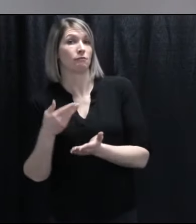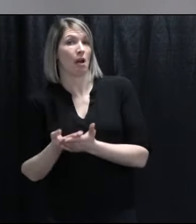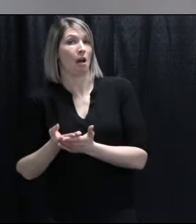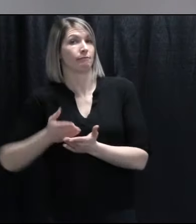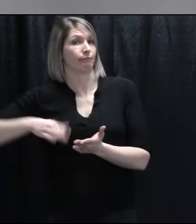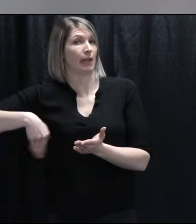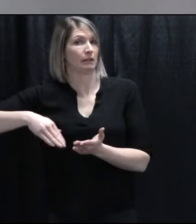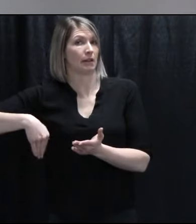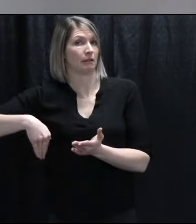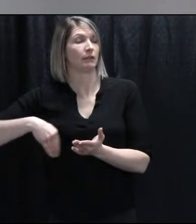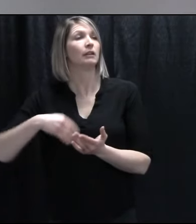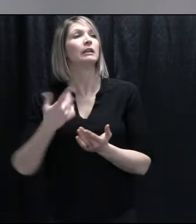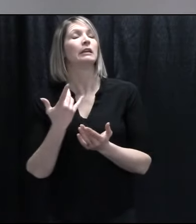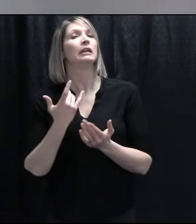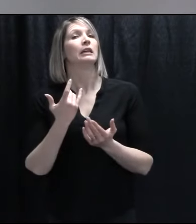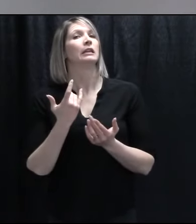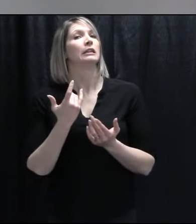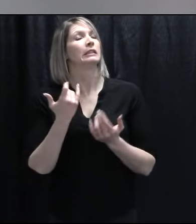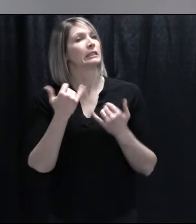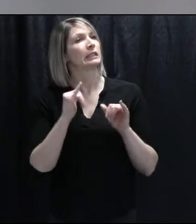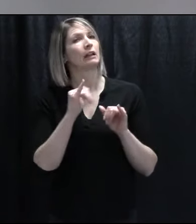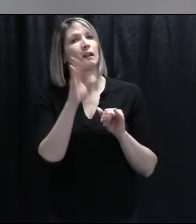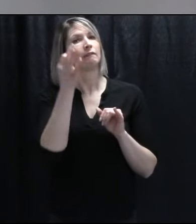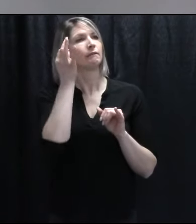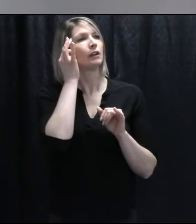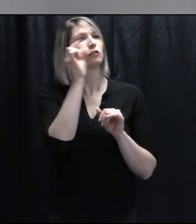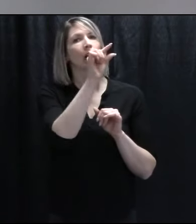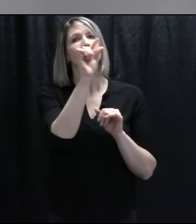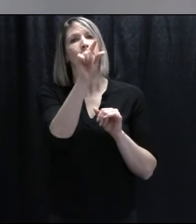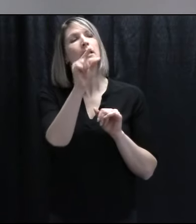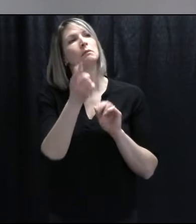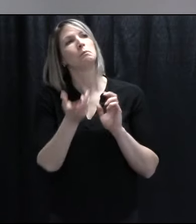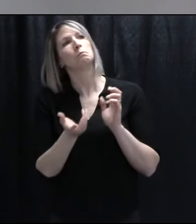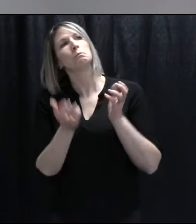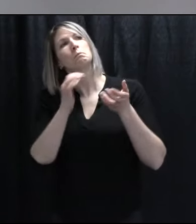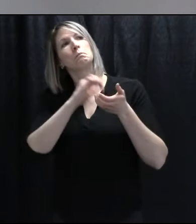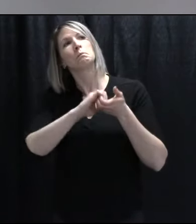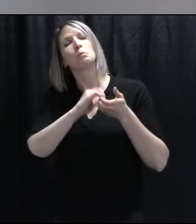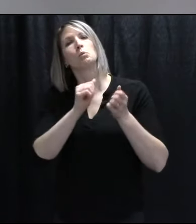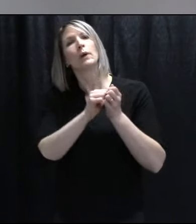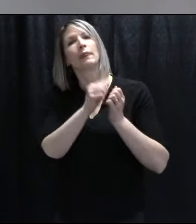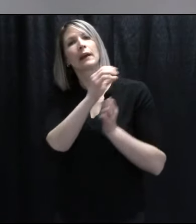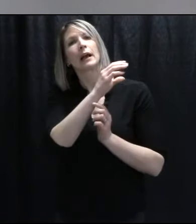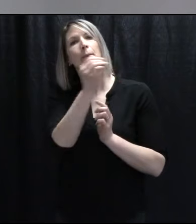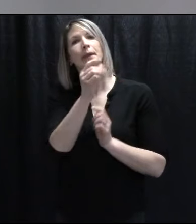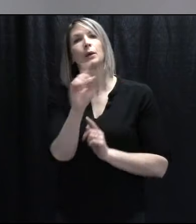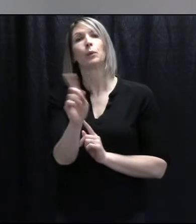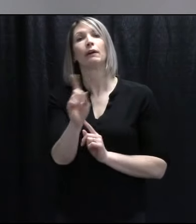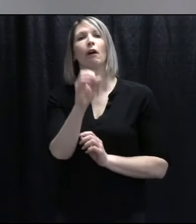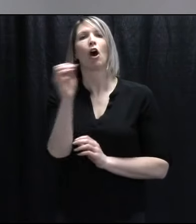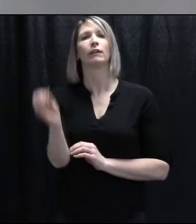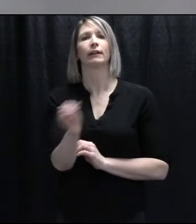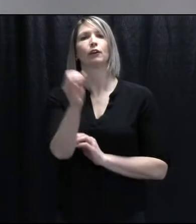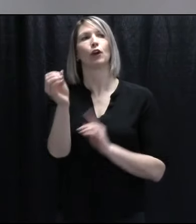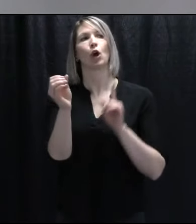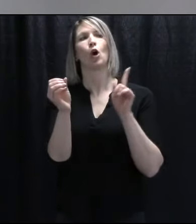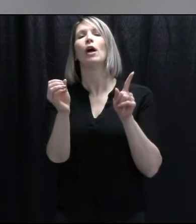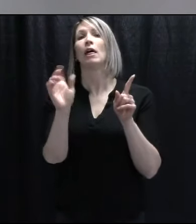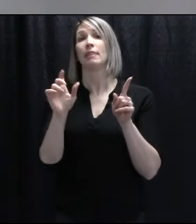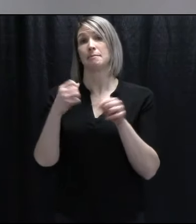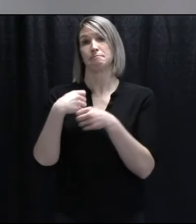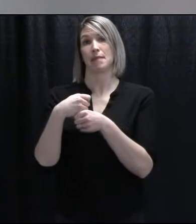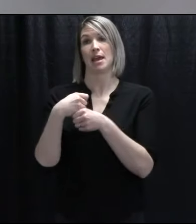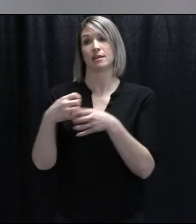federal government, are in discussions with a company in Ontario that makes and has done for some